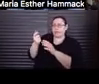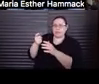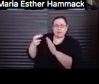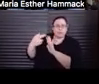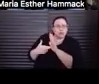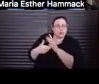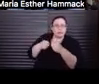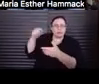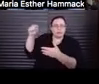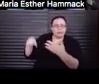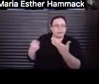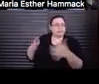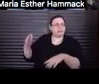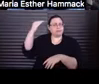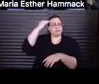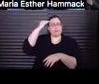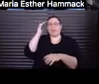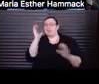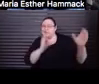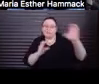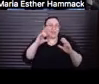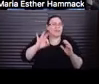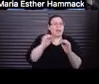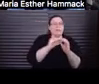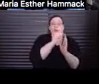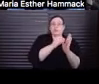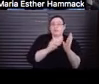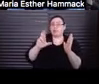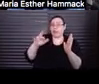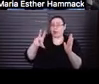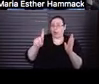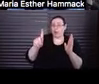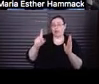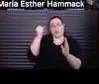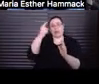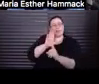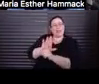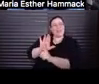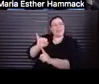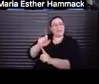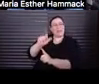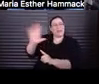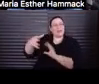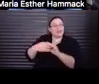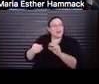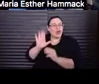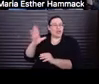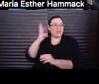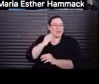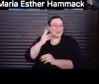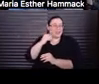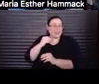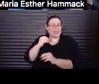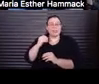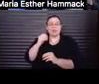And I have been looking for more records to help us better understand Isabella's story and experience. One, when, you